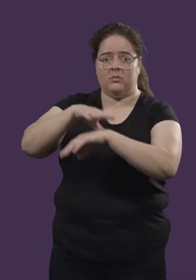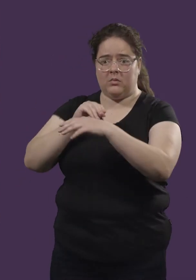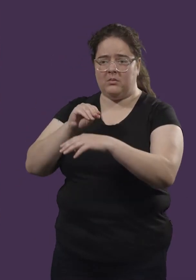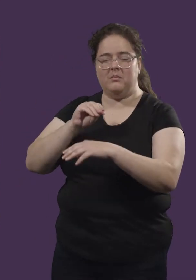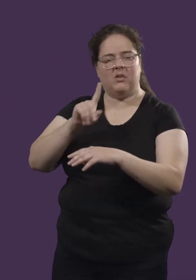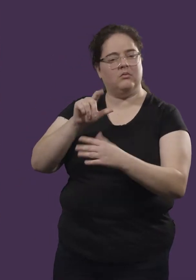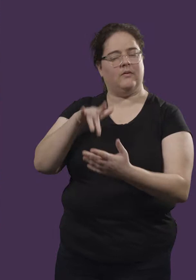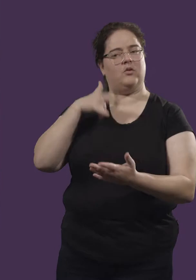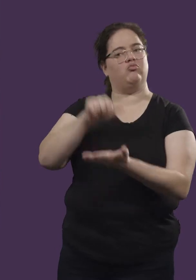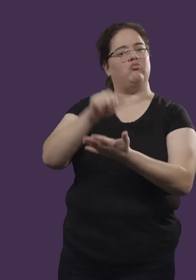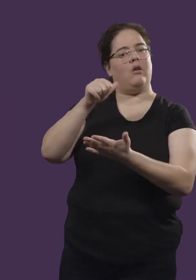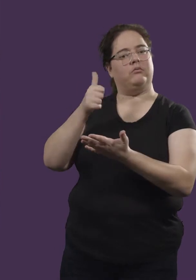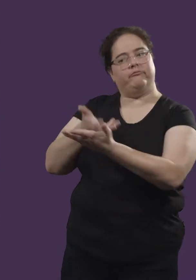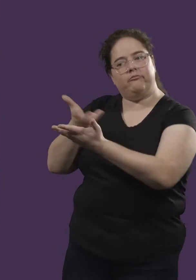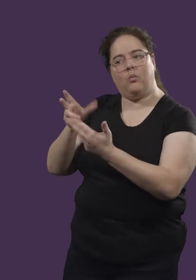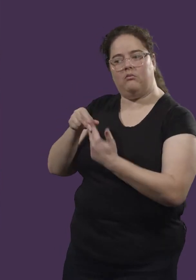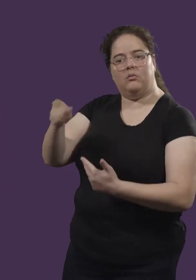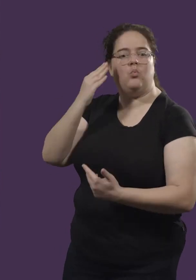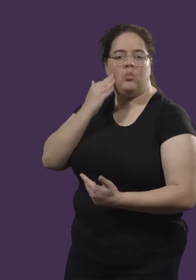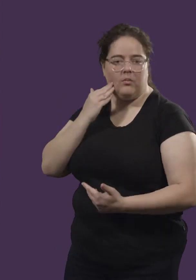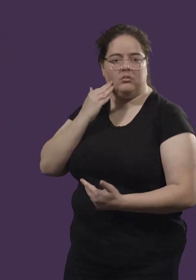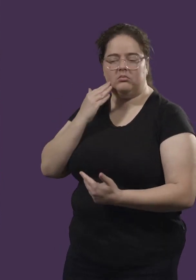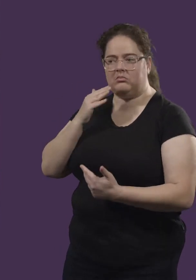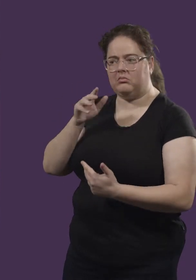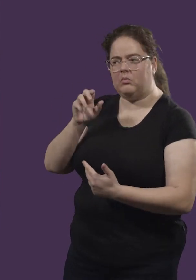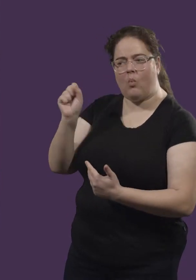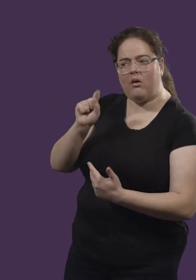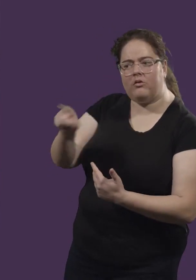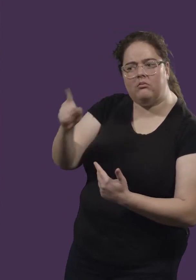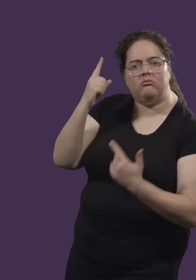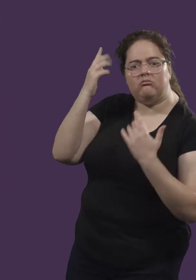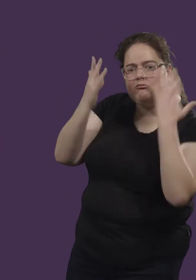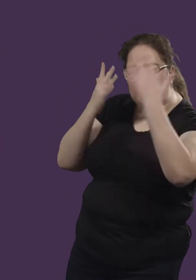speak to Kerry about that and see what her thoughts and wishes were.